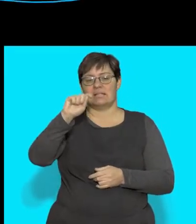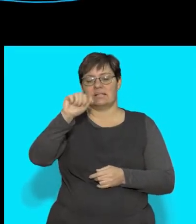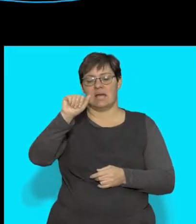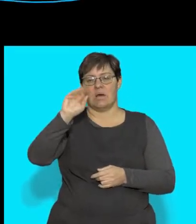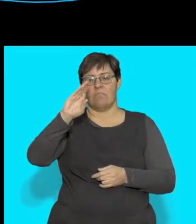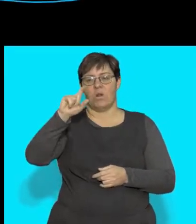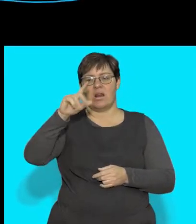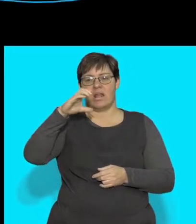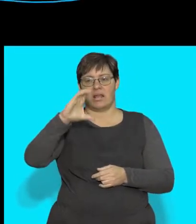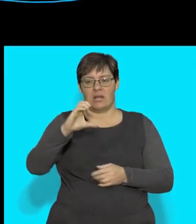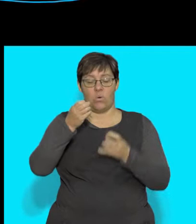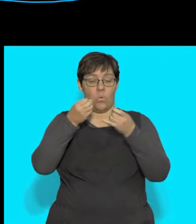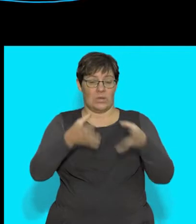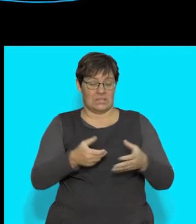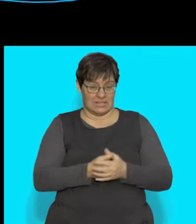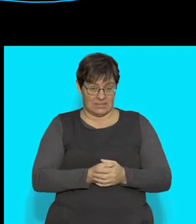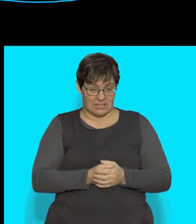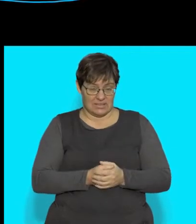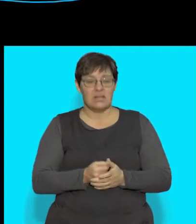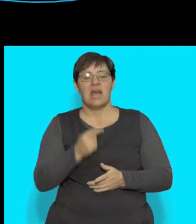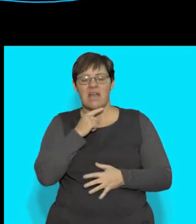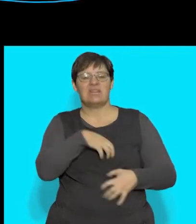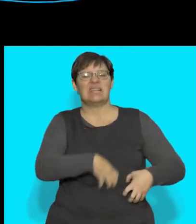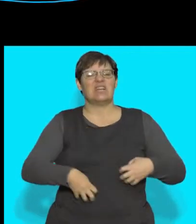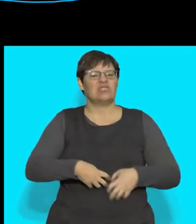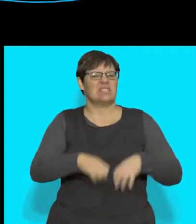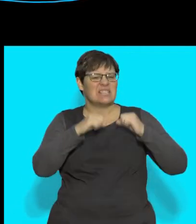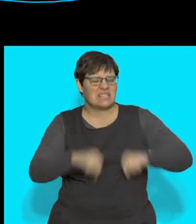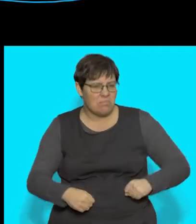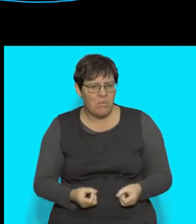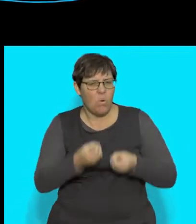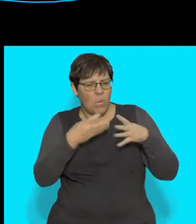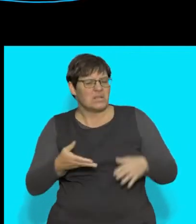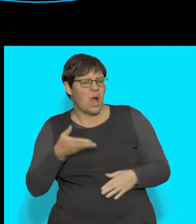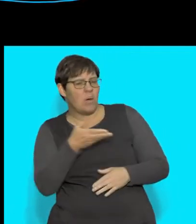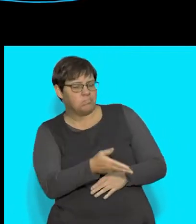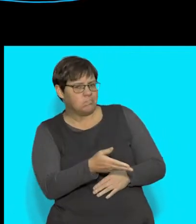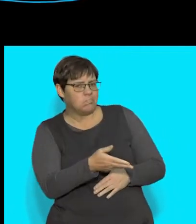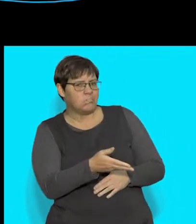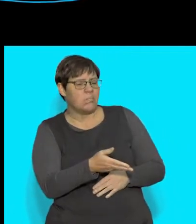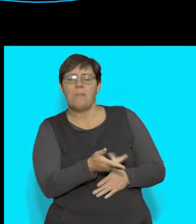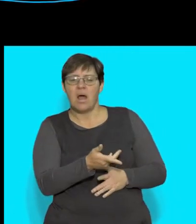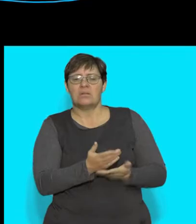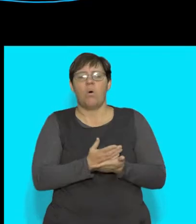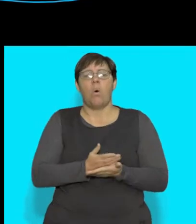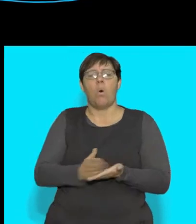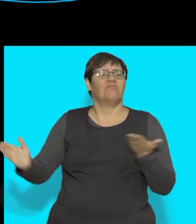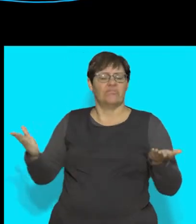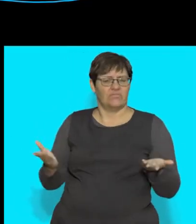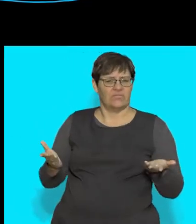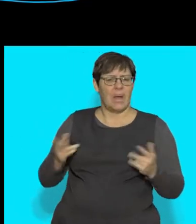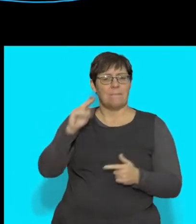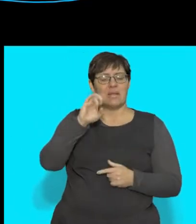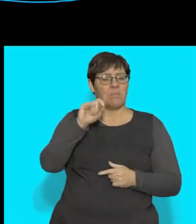done digestive system and wastes were there, but they weren't, all right, metabolic wastes. The